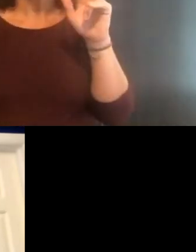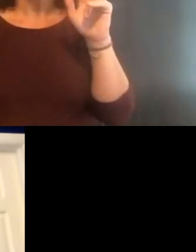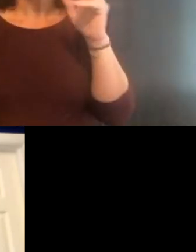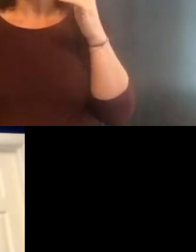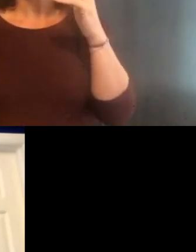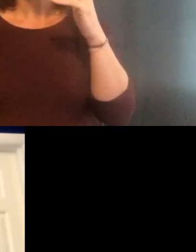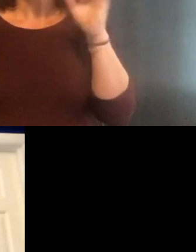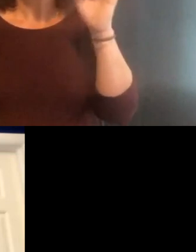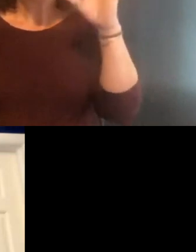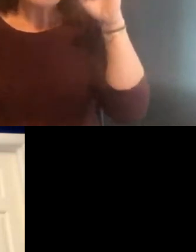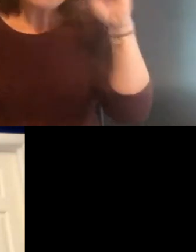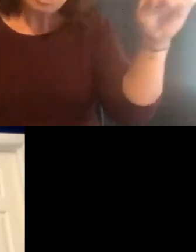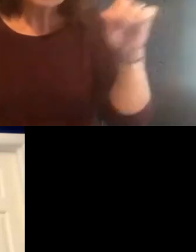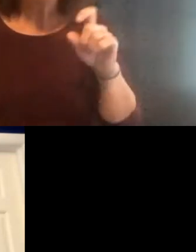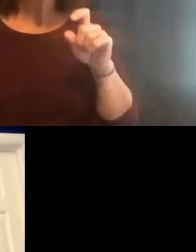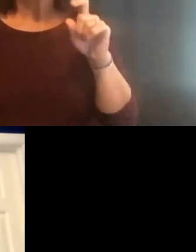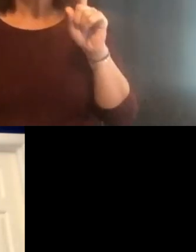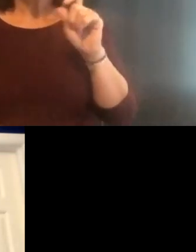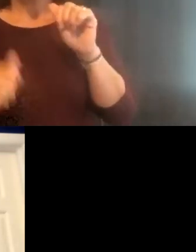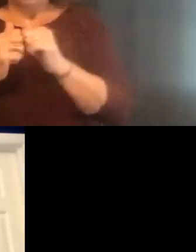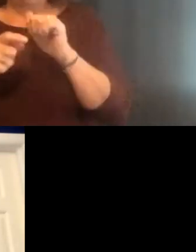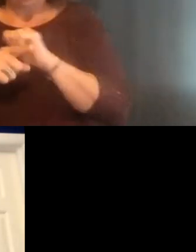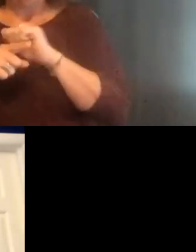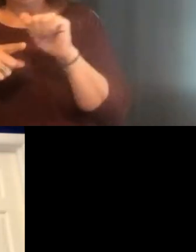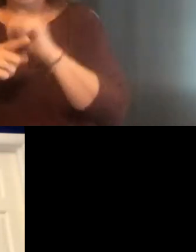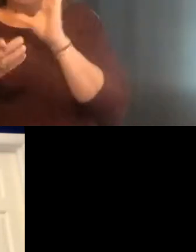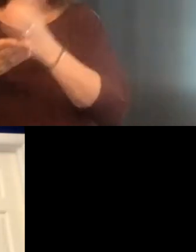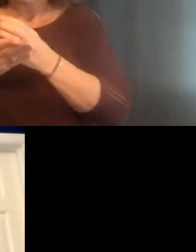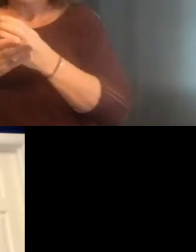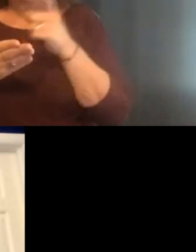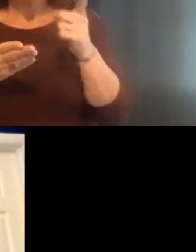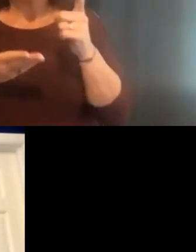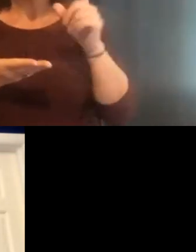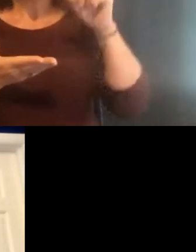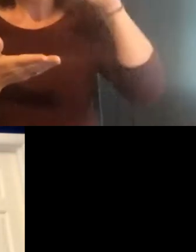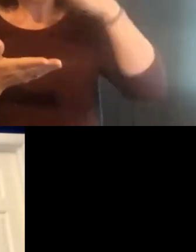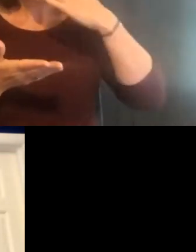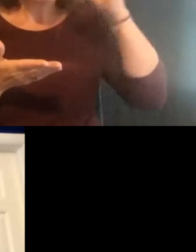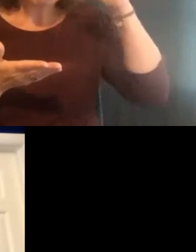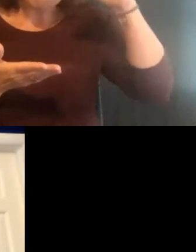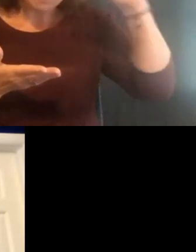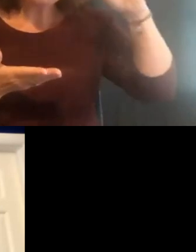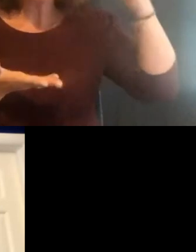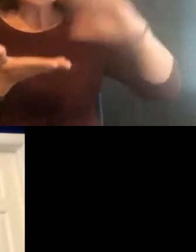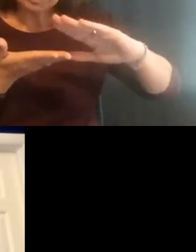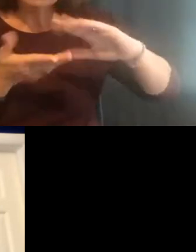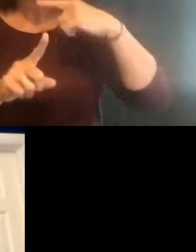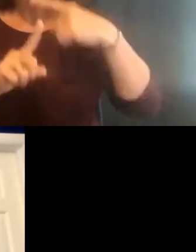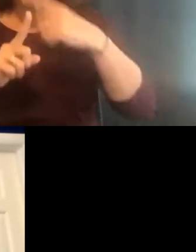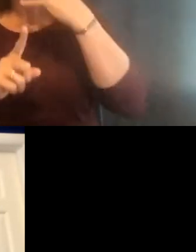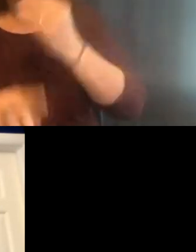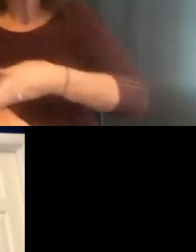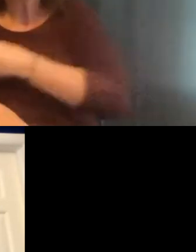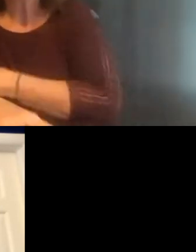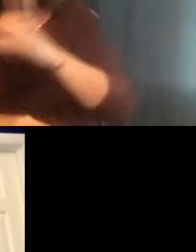imagery rehearsal therapy, not only do the nightmares decrease, but their sleep improves as well. CBTI, so